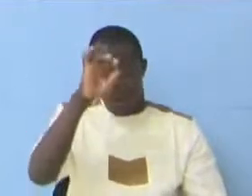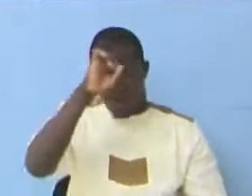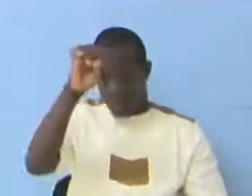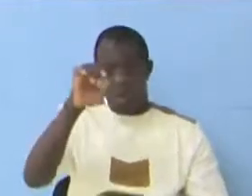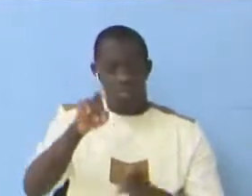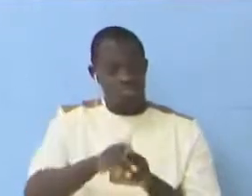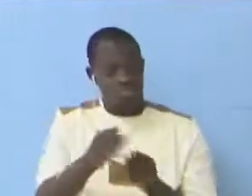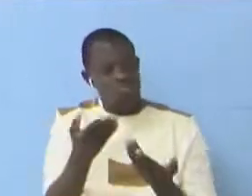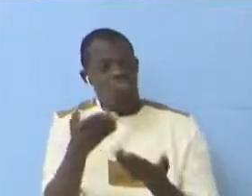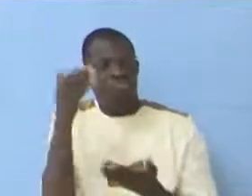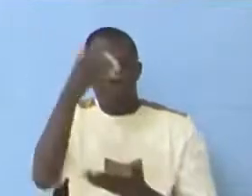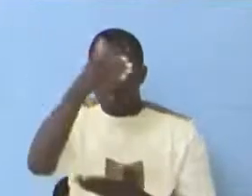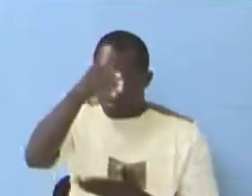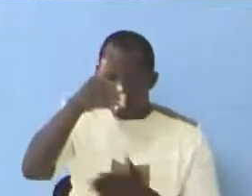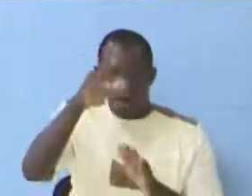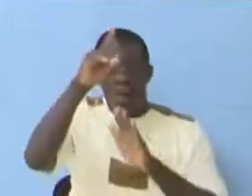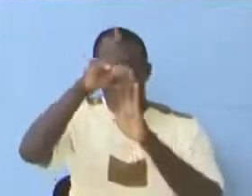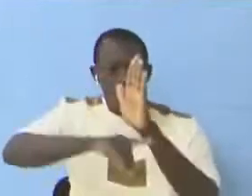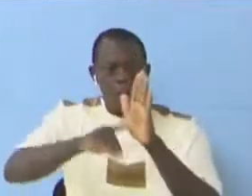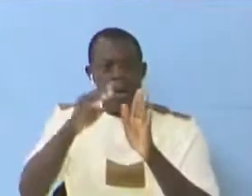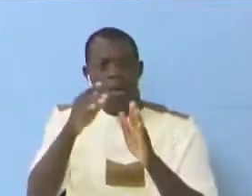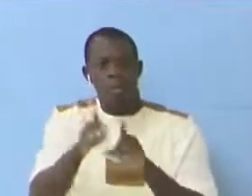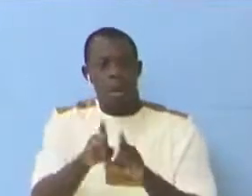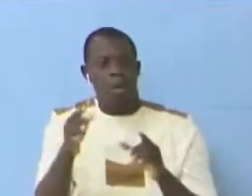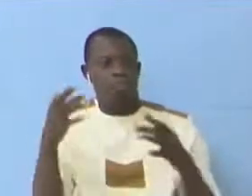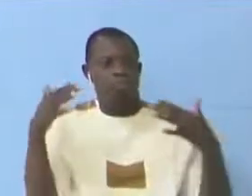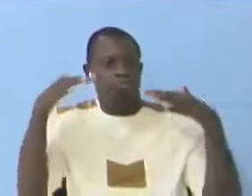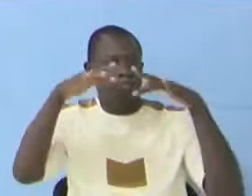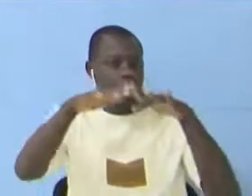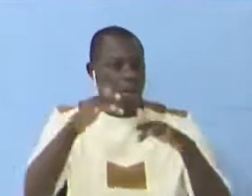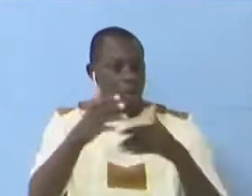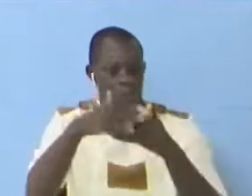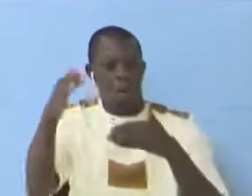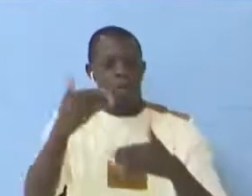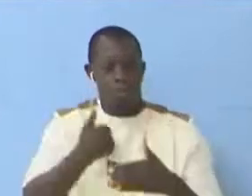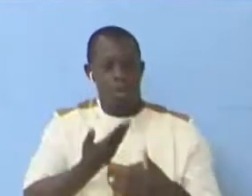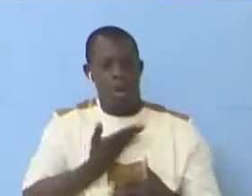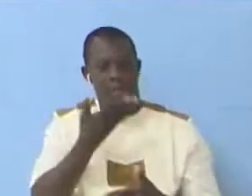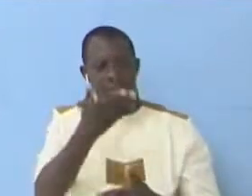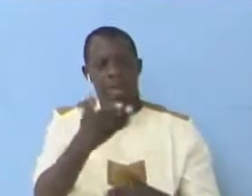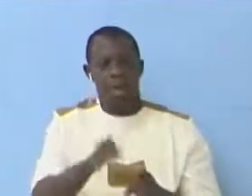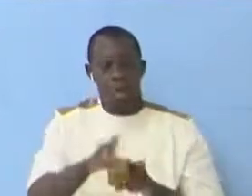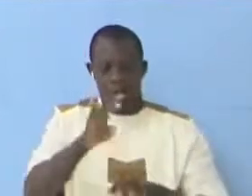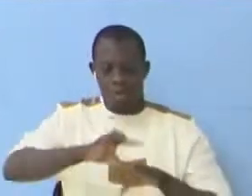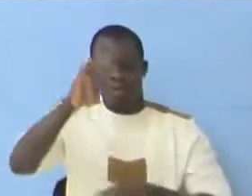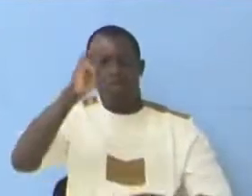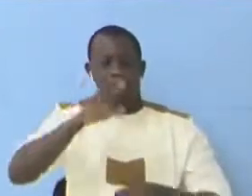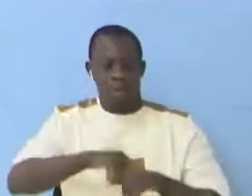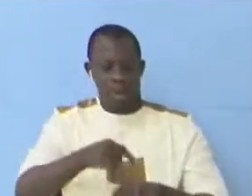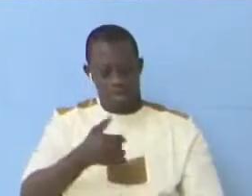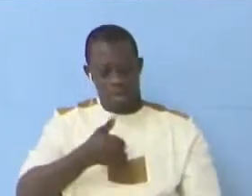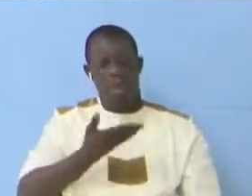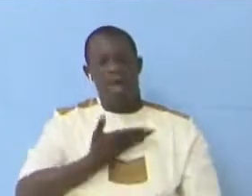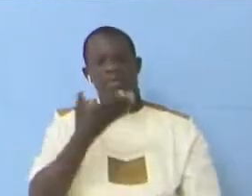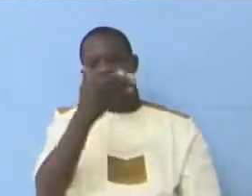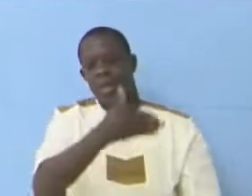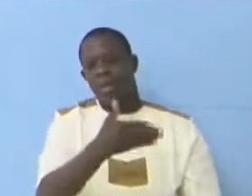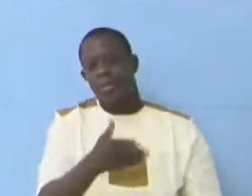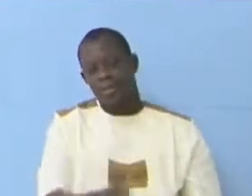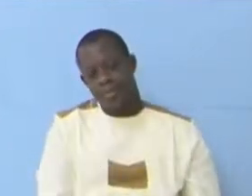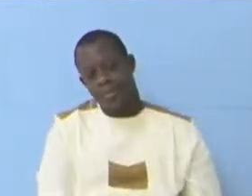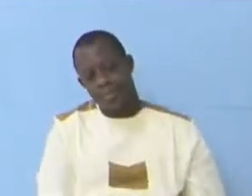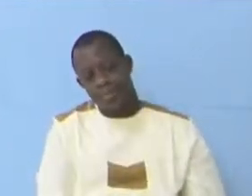gatherings are concerned. foo xam ne nag président dafa dem te itamit ci am mbooloo lay nekk. Most of the time I am there. lu ci bari nag dama fa dee